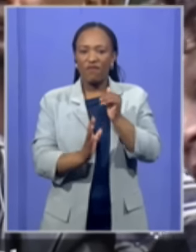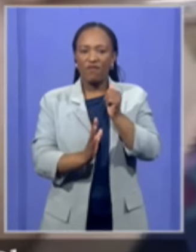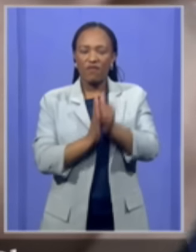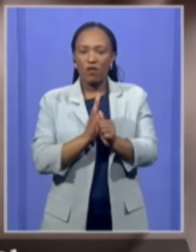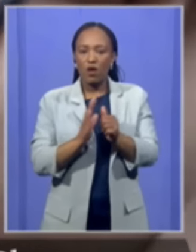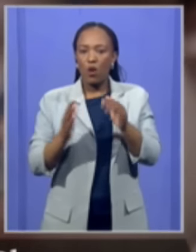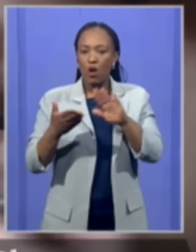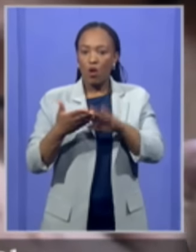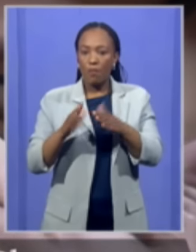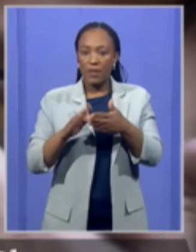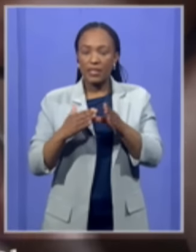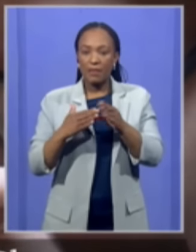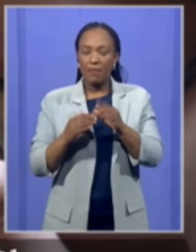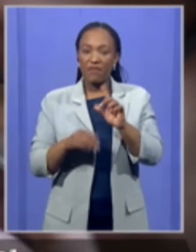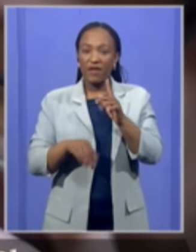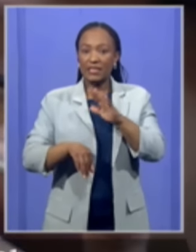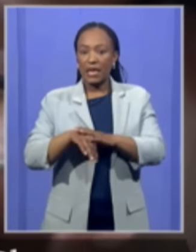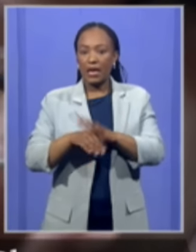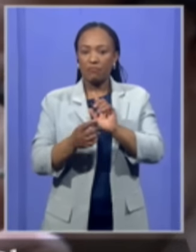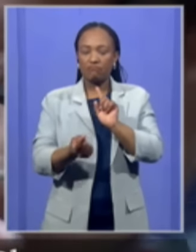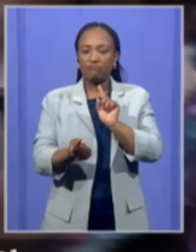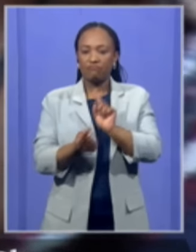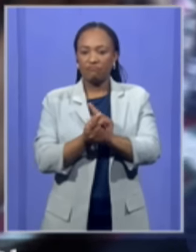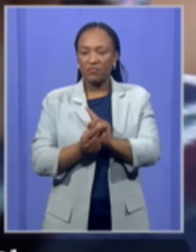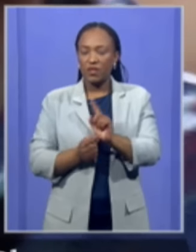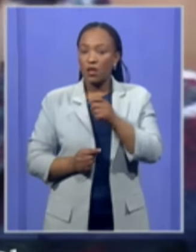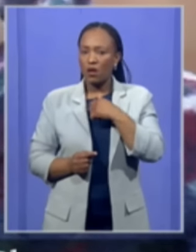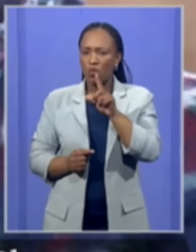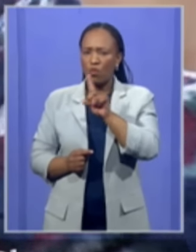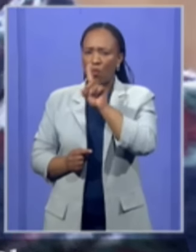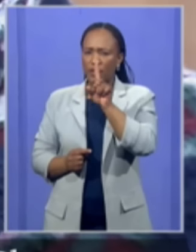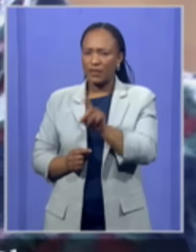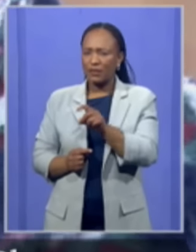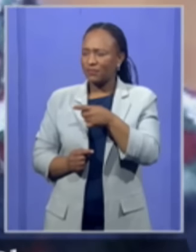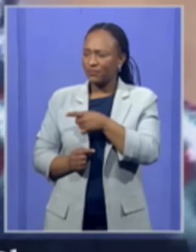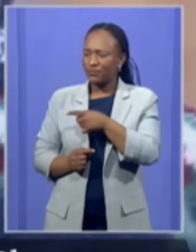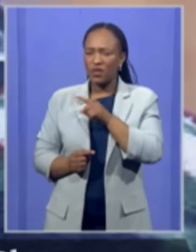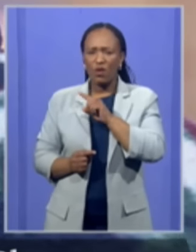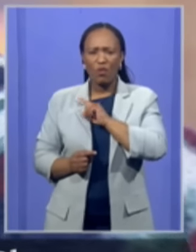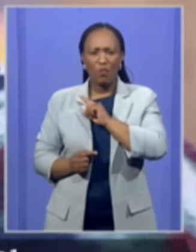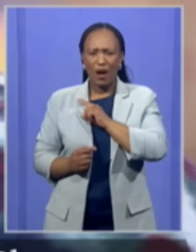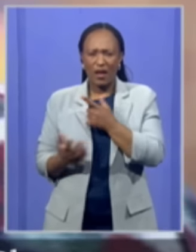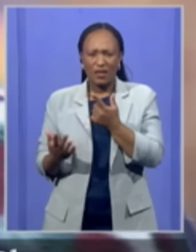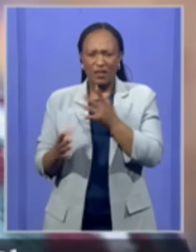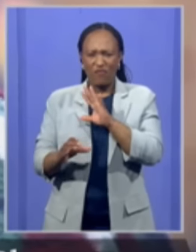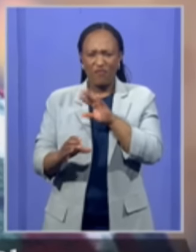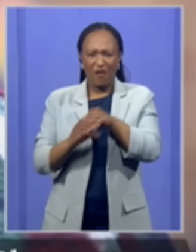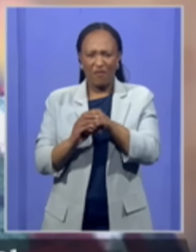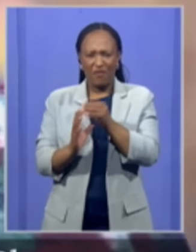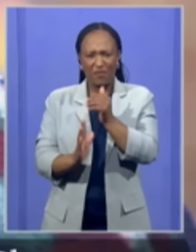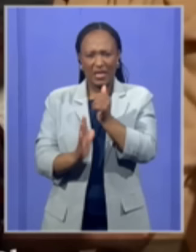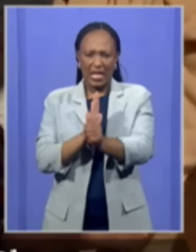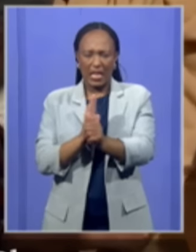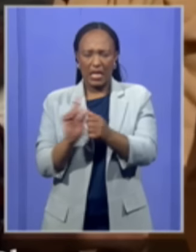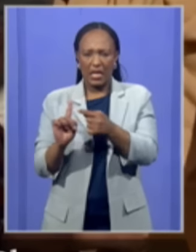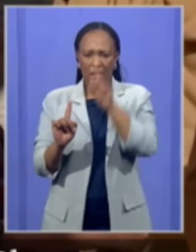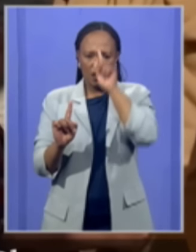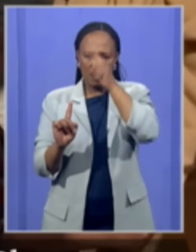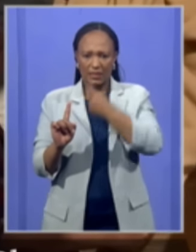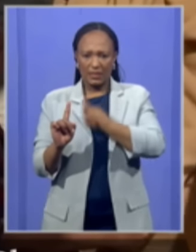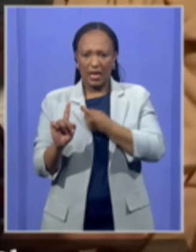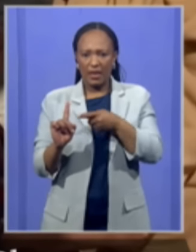a le ditlamong. Empa potso e kgolo ke hore ho tlile jwang hore e be mmelaelwa polaong ya mora wa hae. When